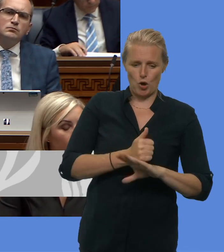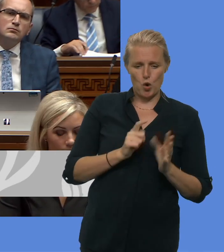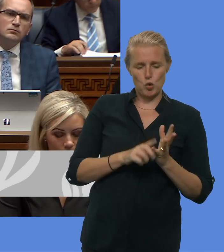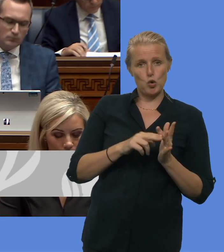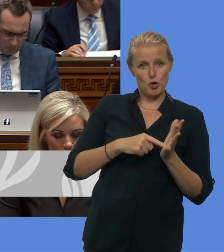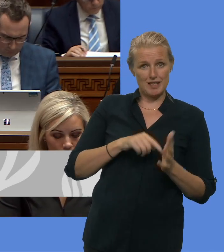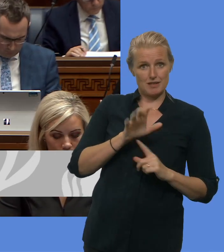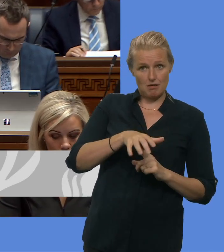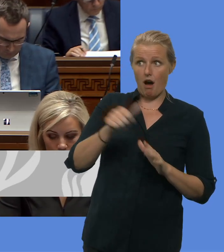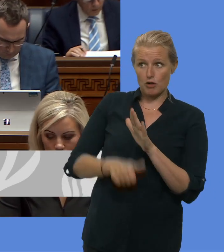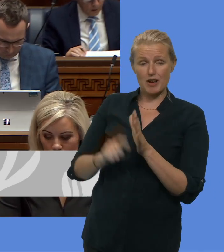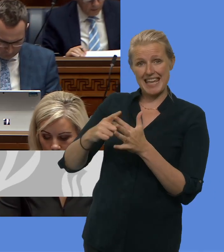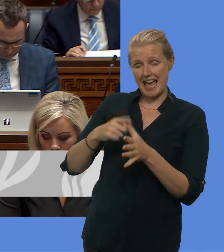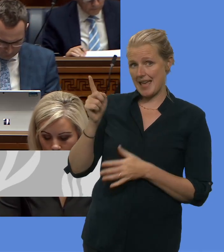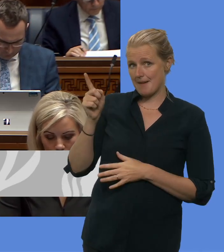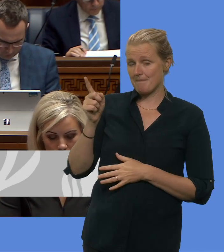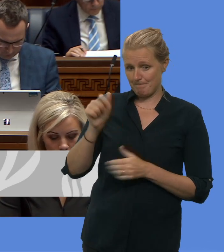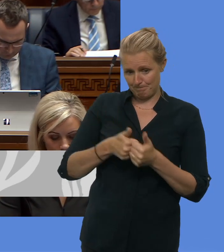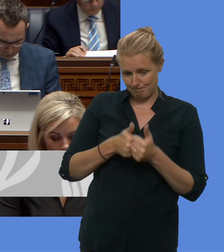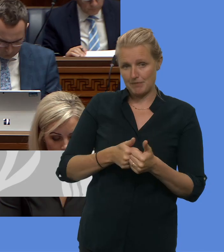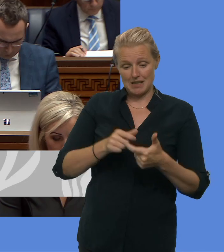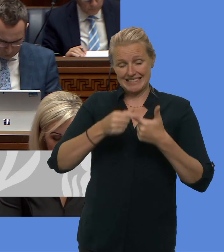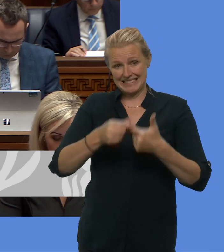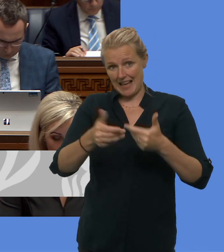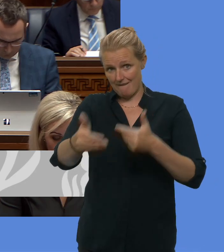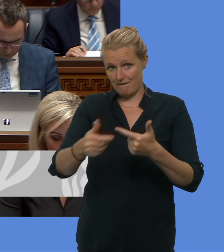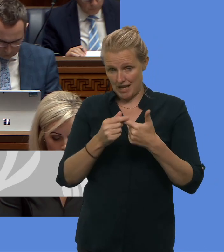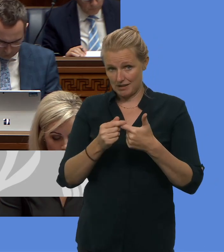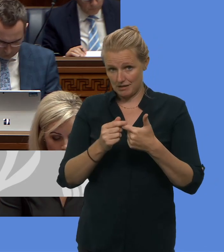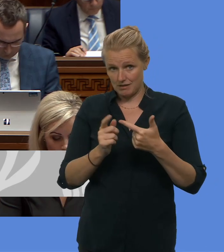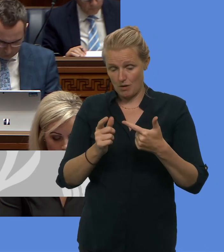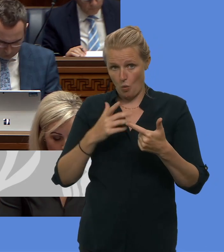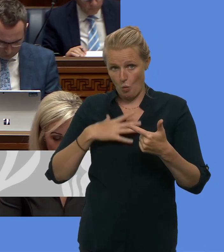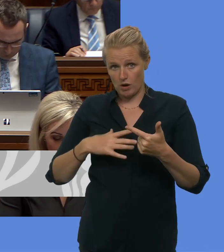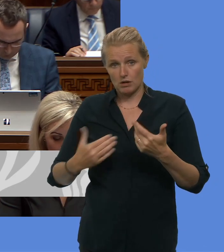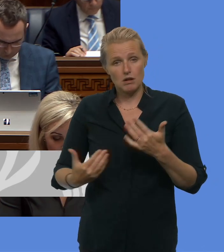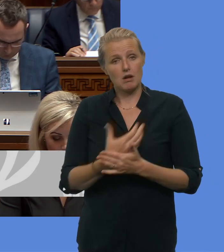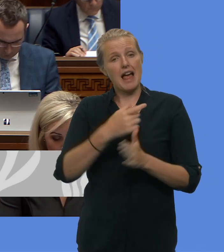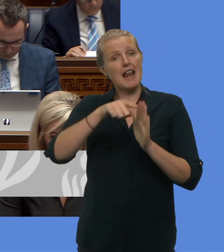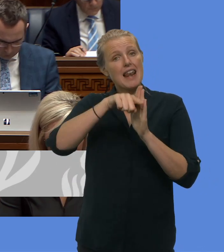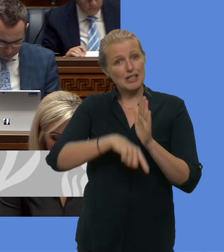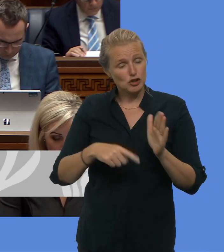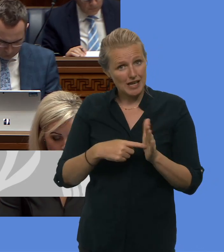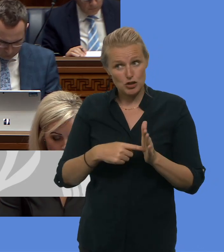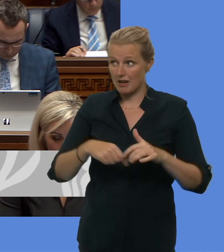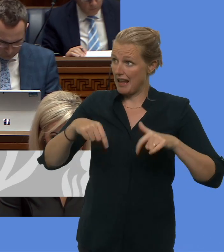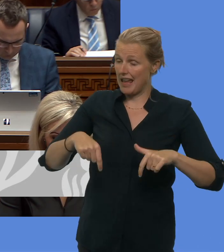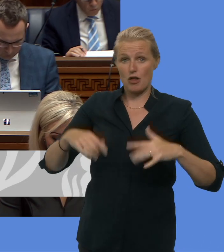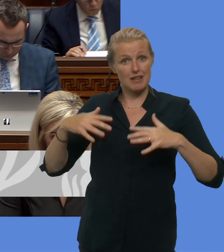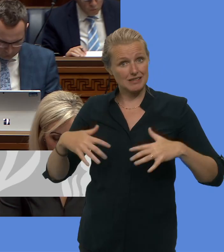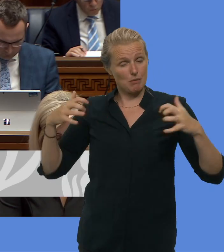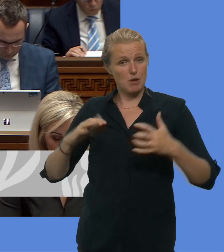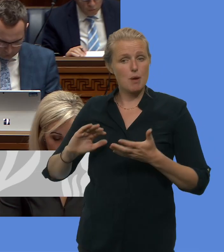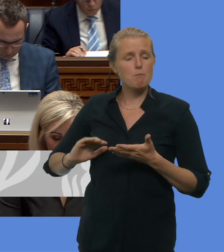Education Authority, and the second phase of this is to bring forward legislation into this Assembly in order to provide